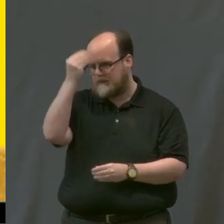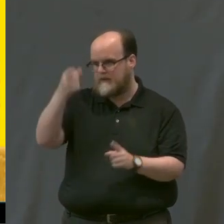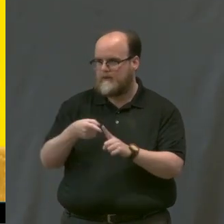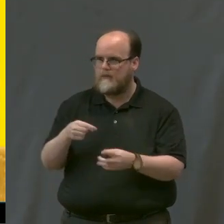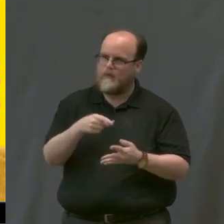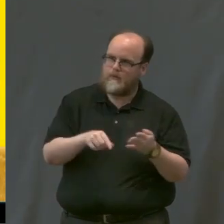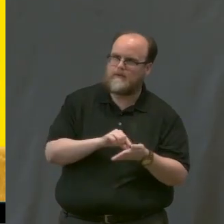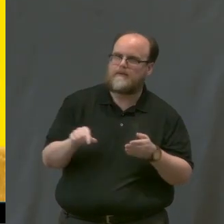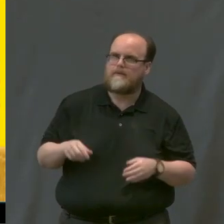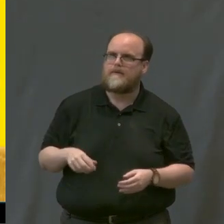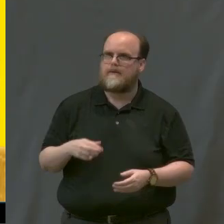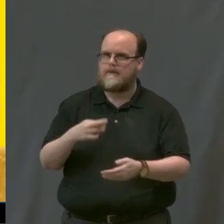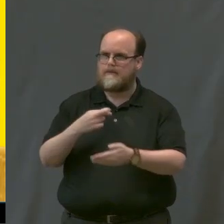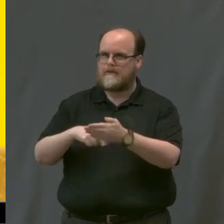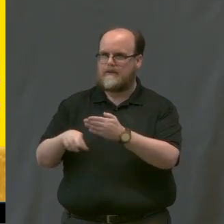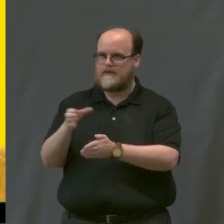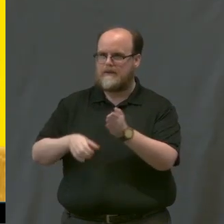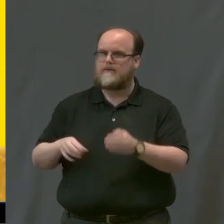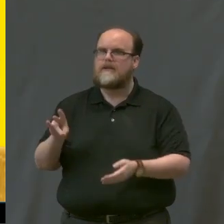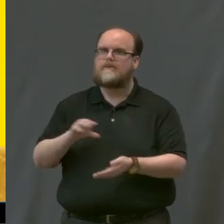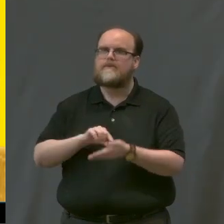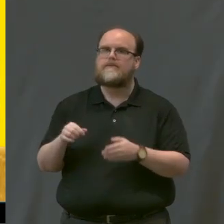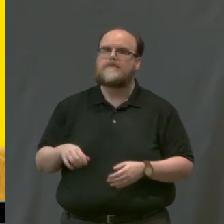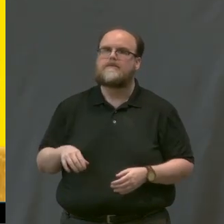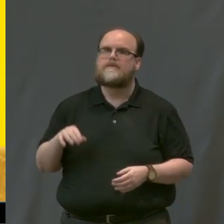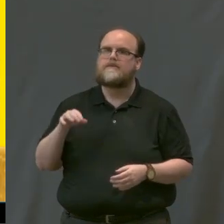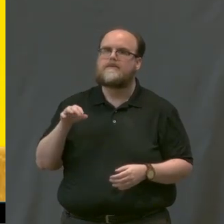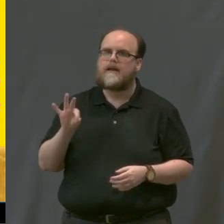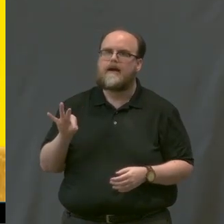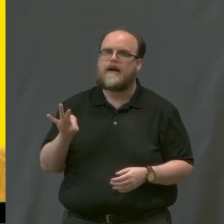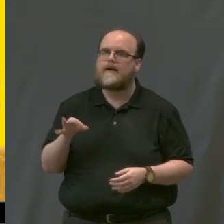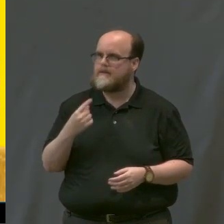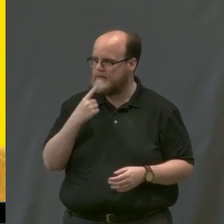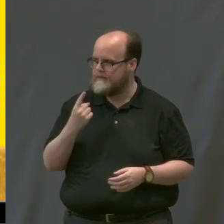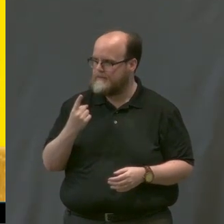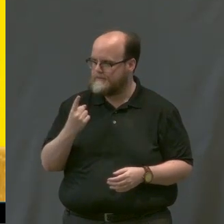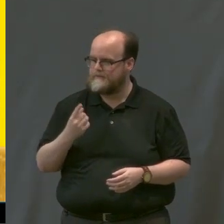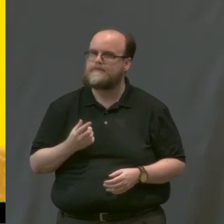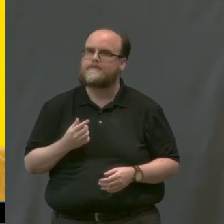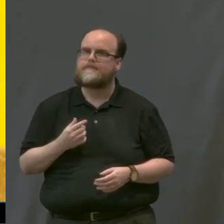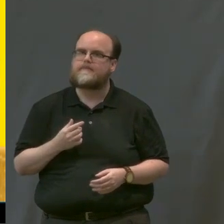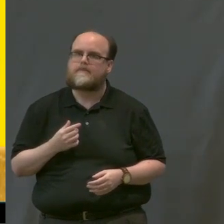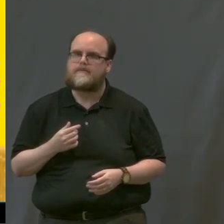suspect. Revelation chapter 7, verse 9 says, a